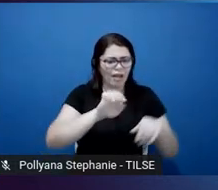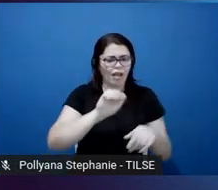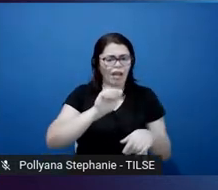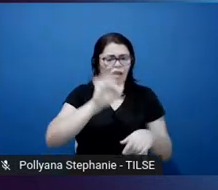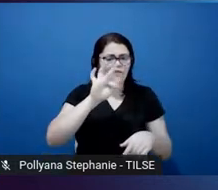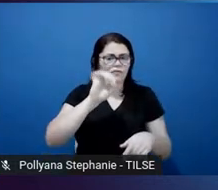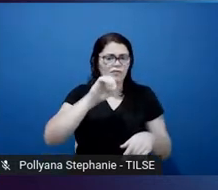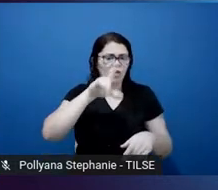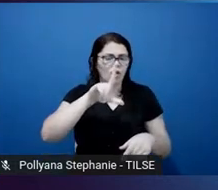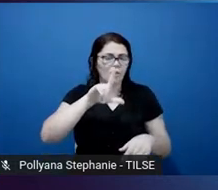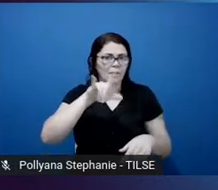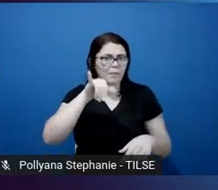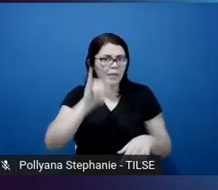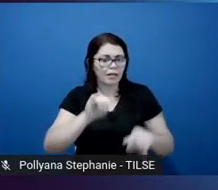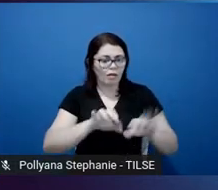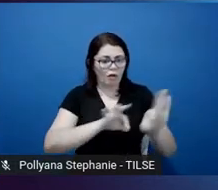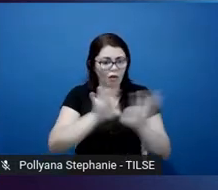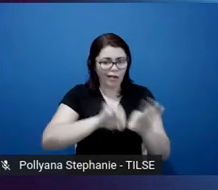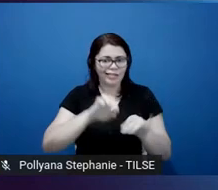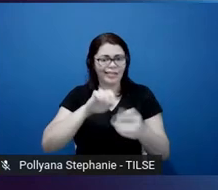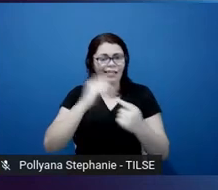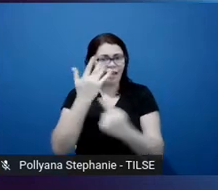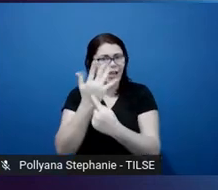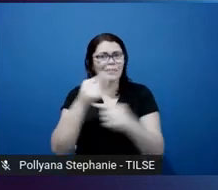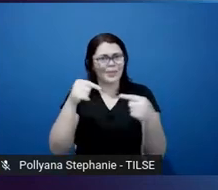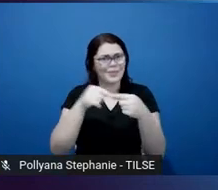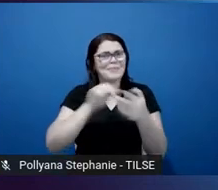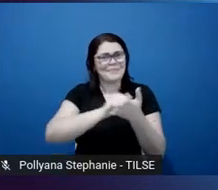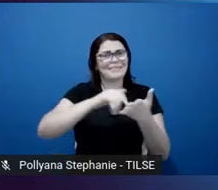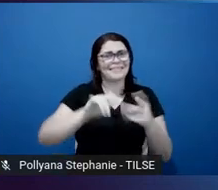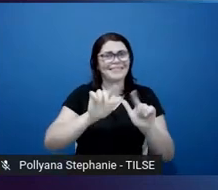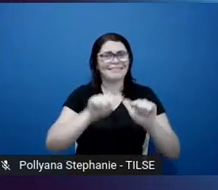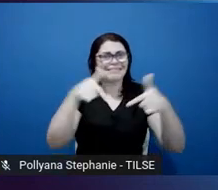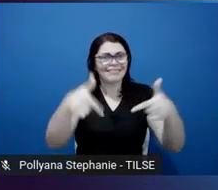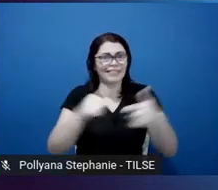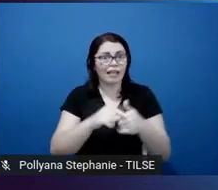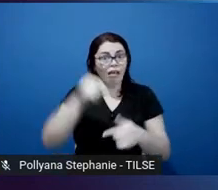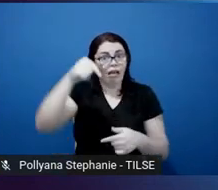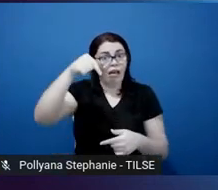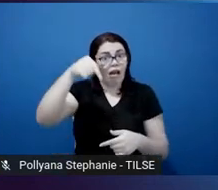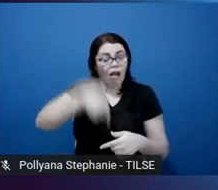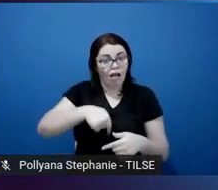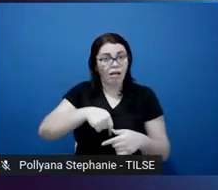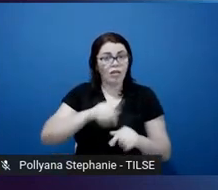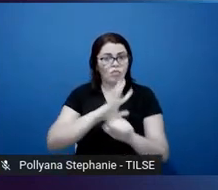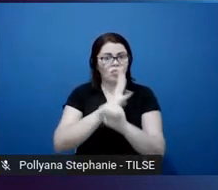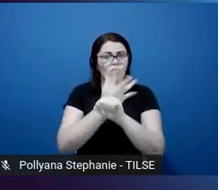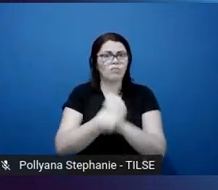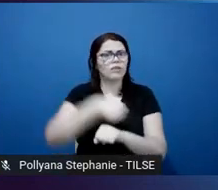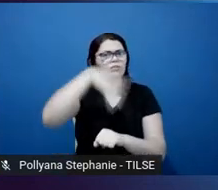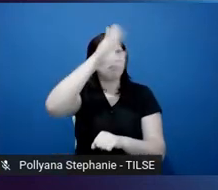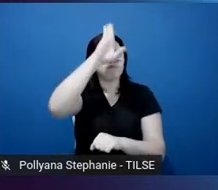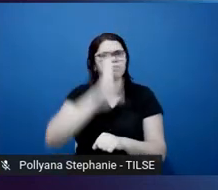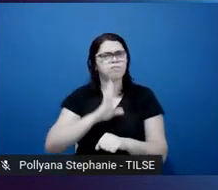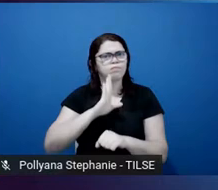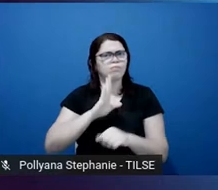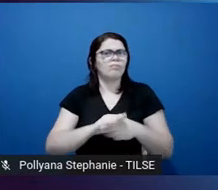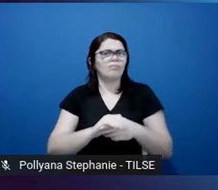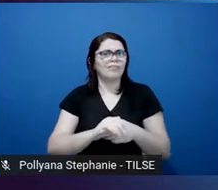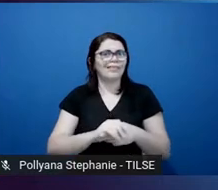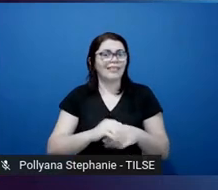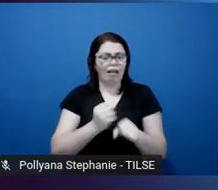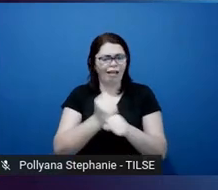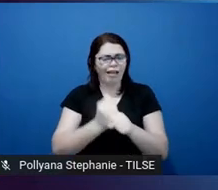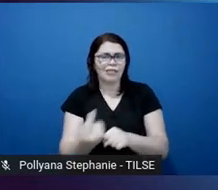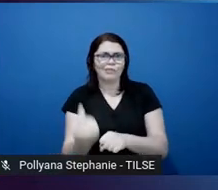no doubt our biggest action. This is a completely free of charge event that has, over the past